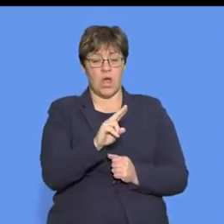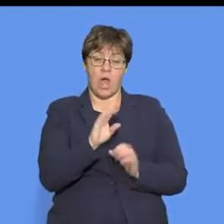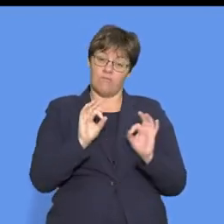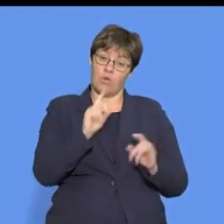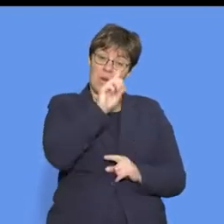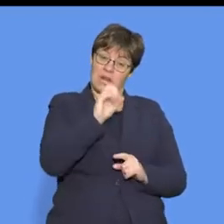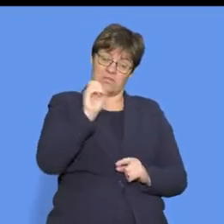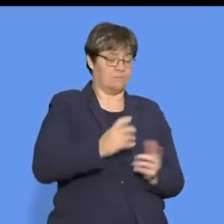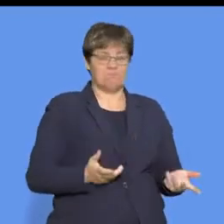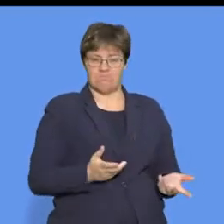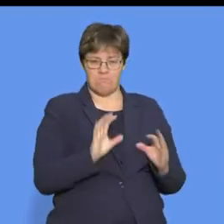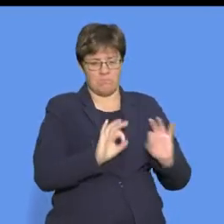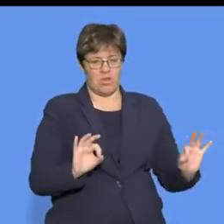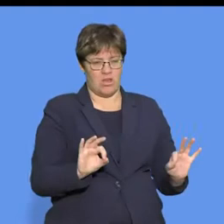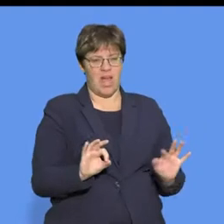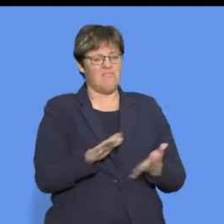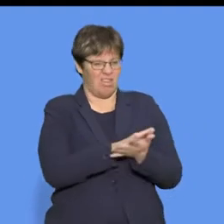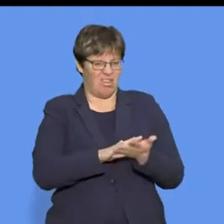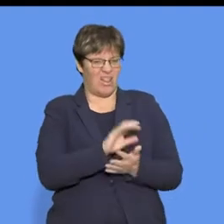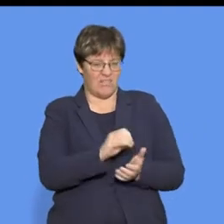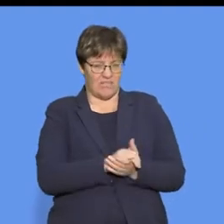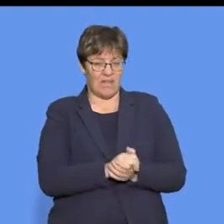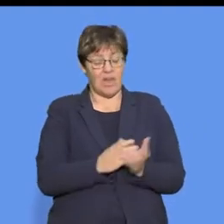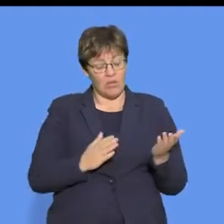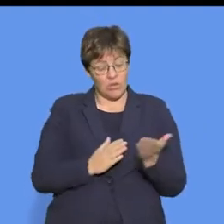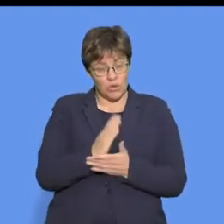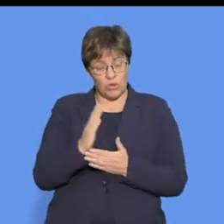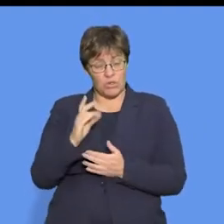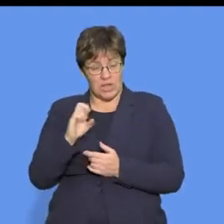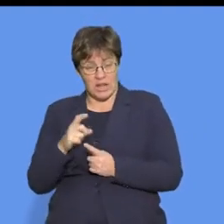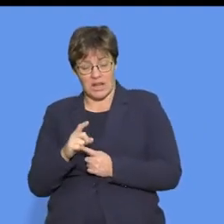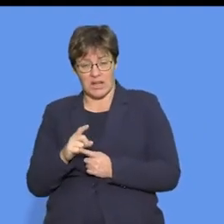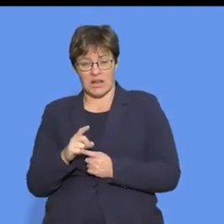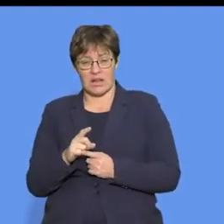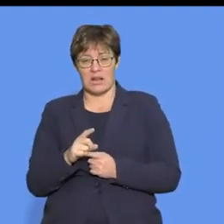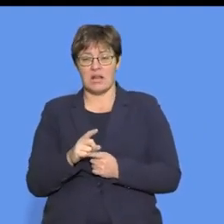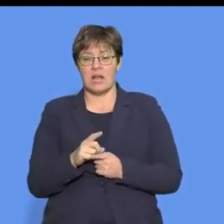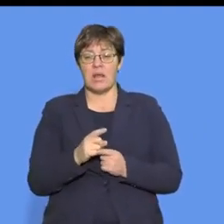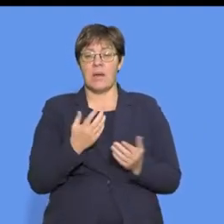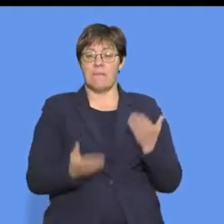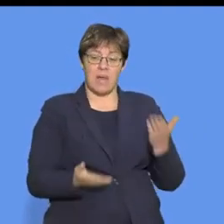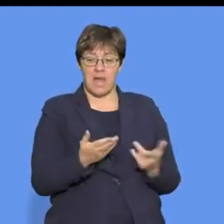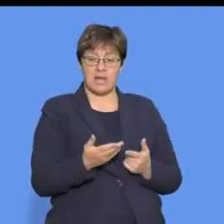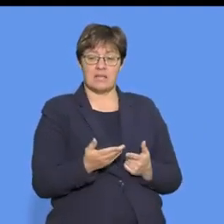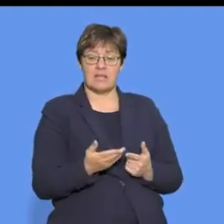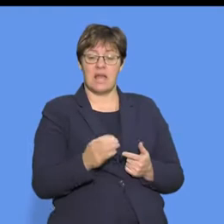When an electric current passes through the cell, the mass of electrode